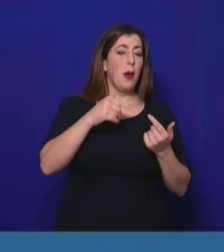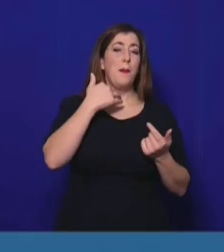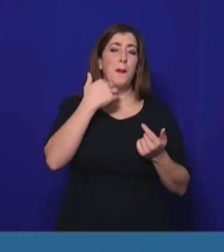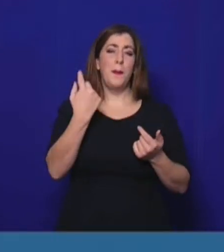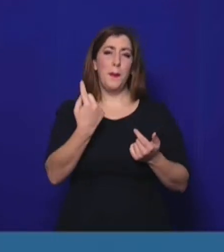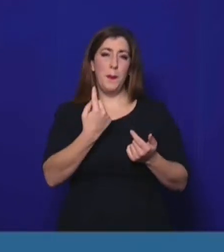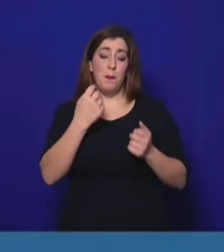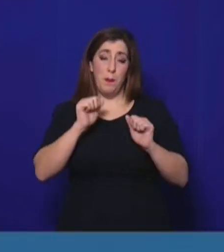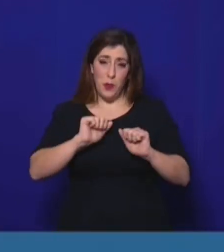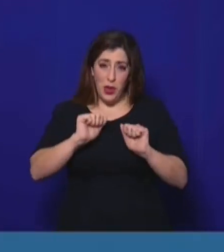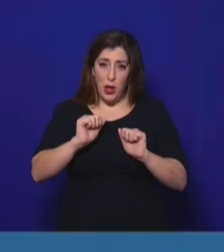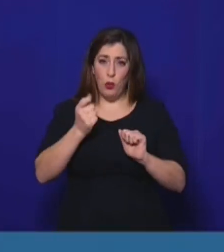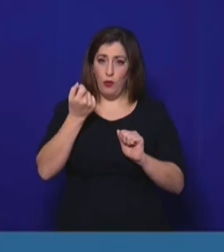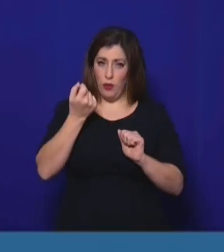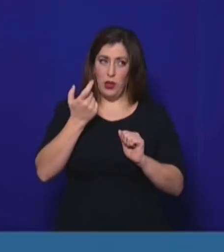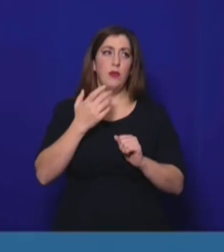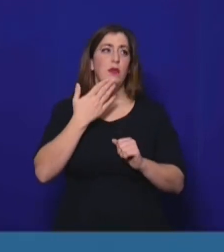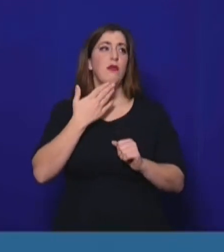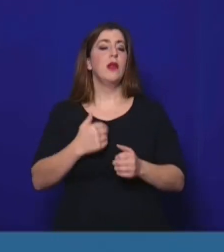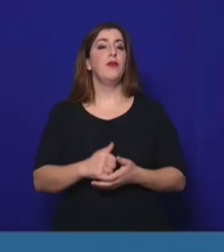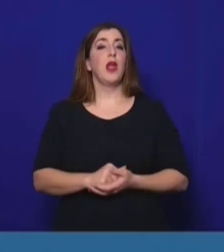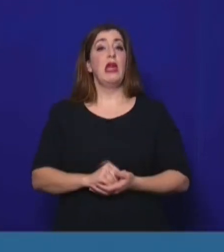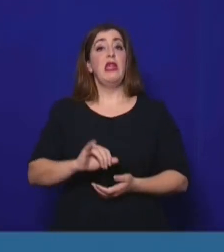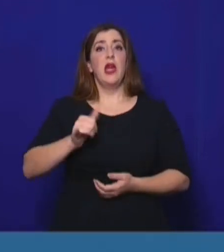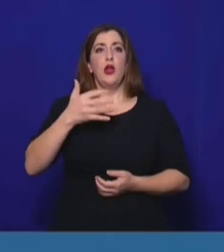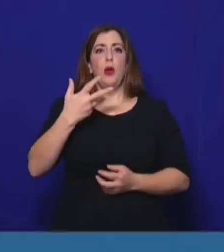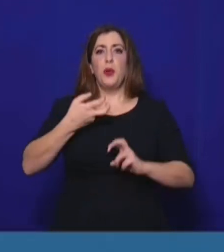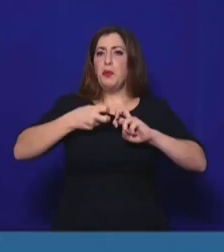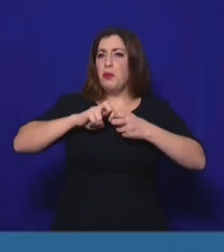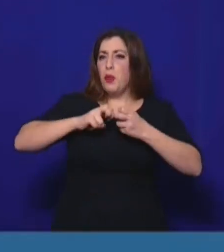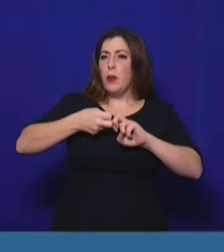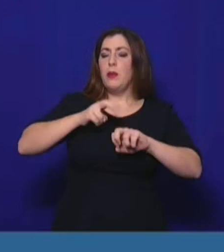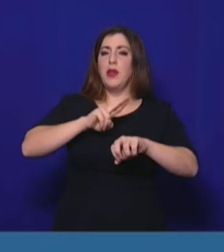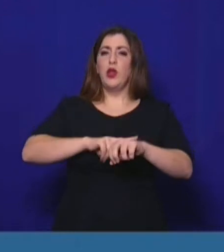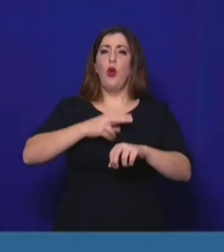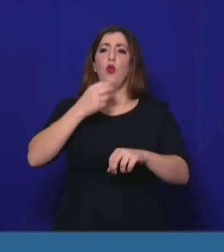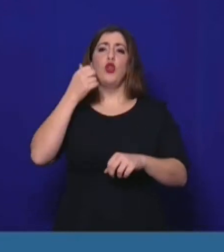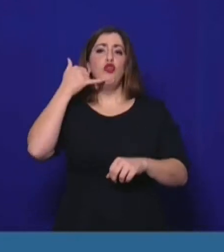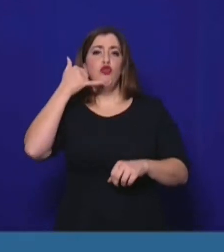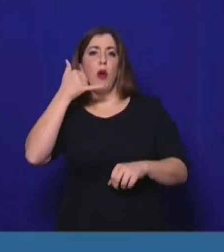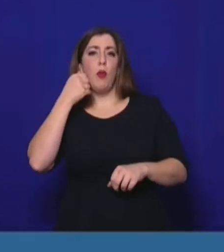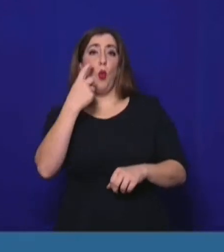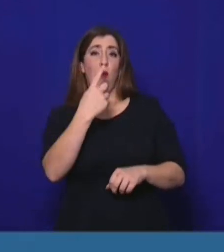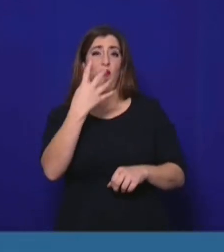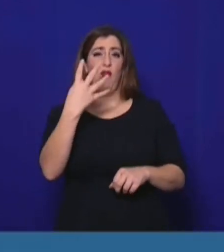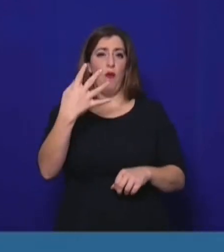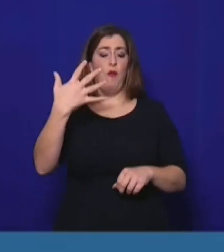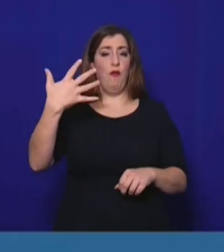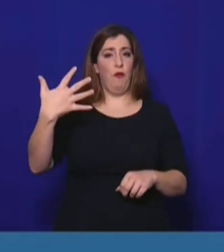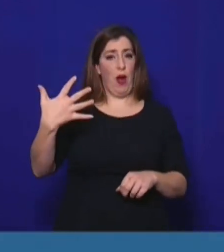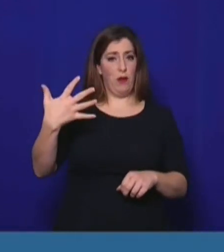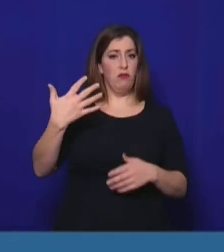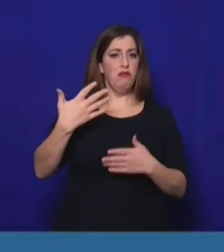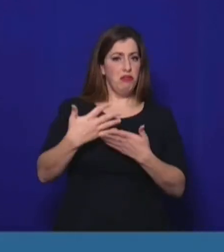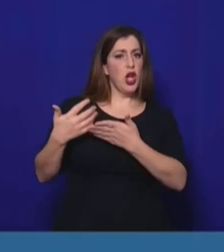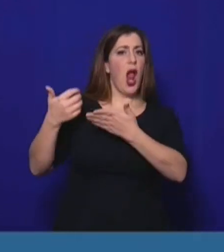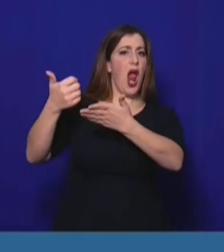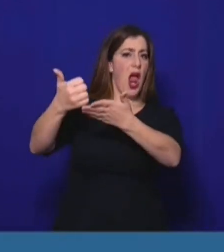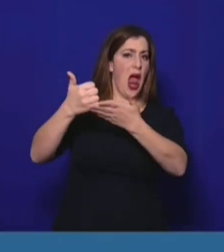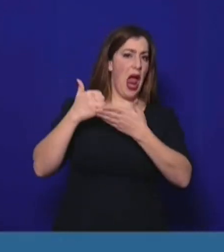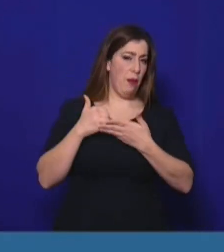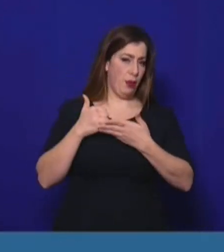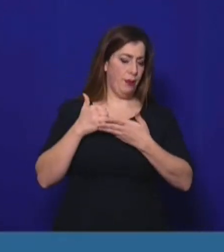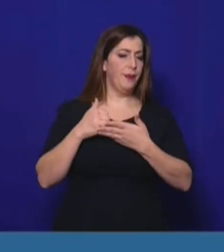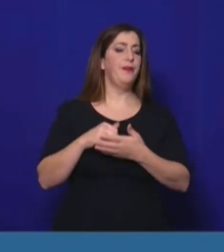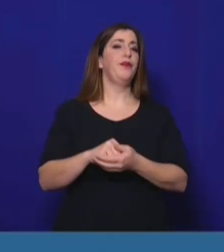aħna dejjem hemm il-145, importanti li tistgħu tużaw dan il-helpline għal vera bżonnijiet u importanti li żommu